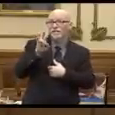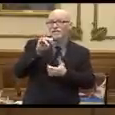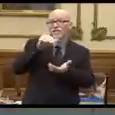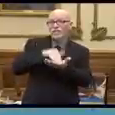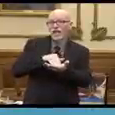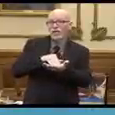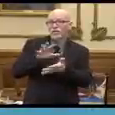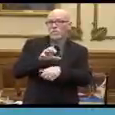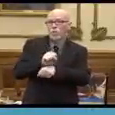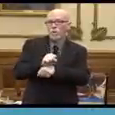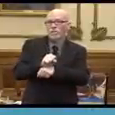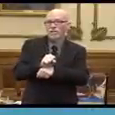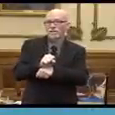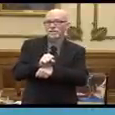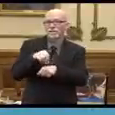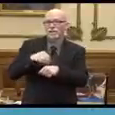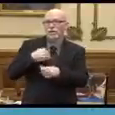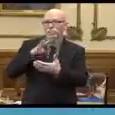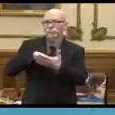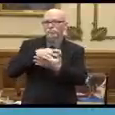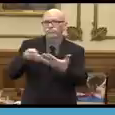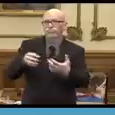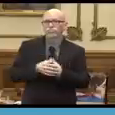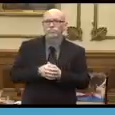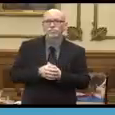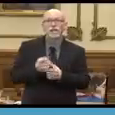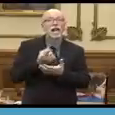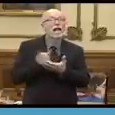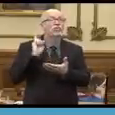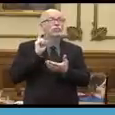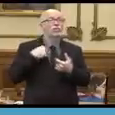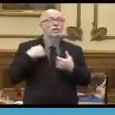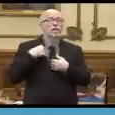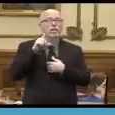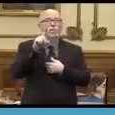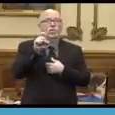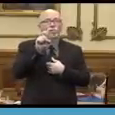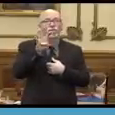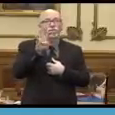17,000 appointments on the books. Last week, we had